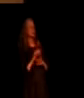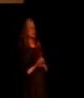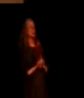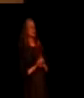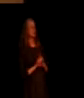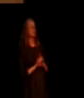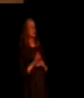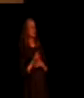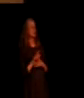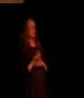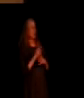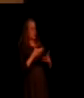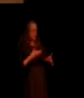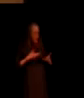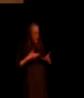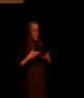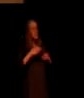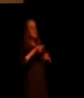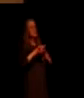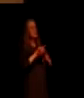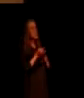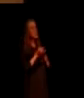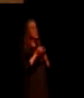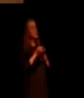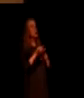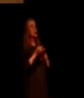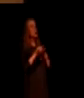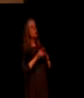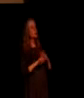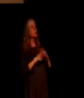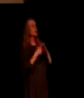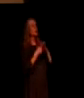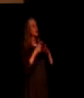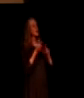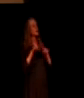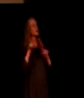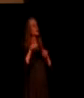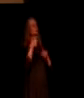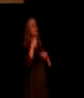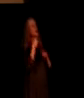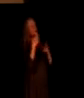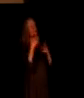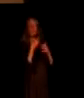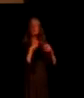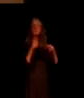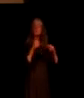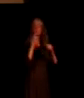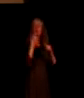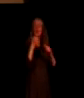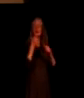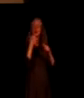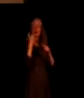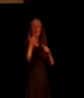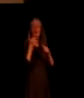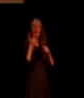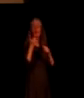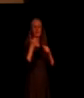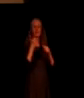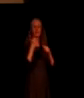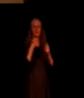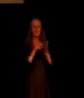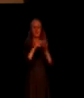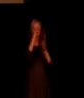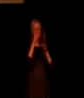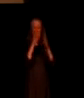in invitations to these early think tanks. But he said, you know, you ought to try calling my old student Steve Running. He's